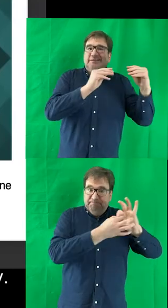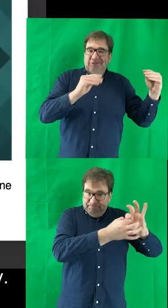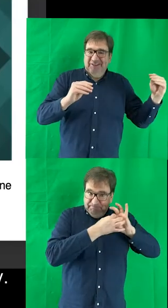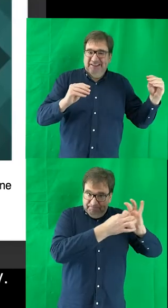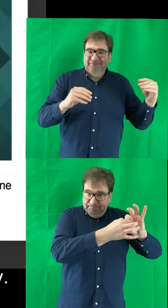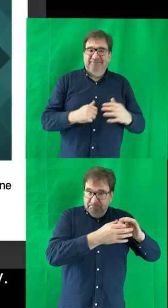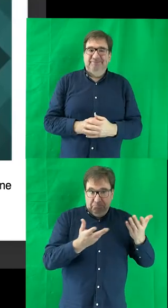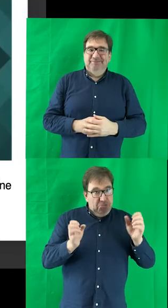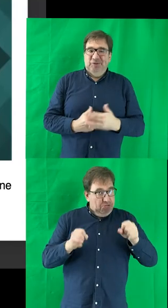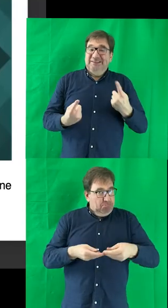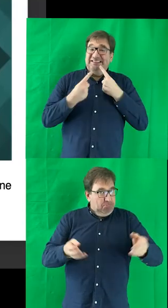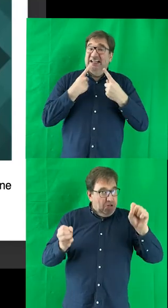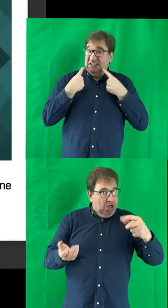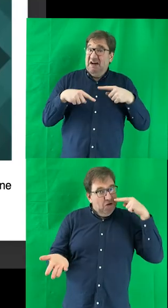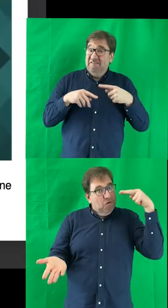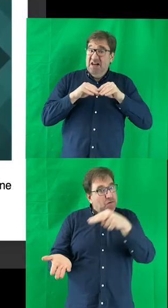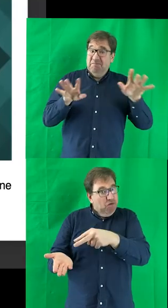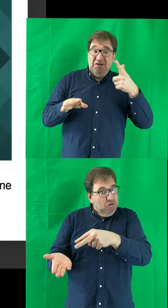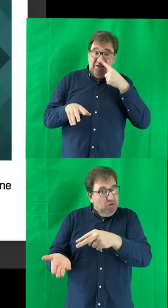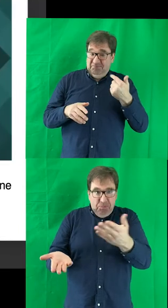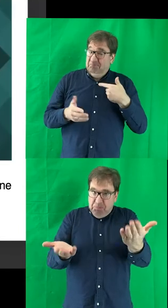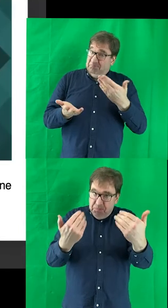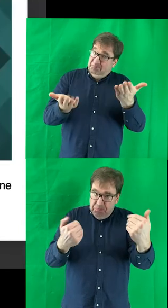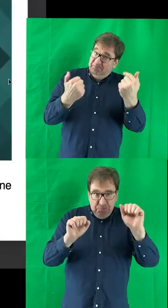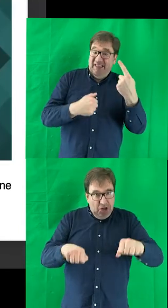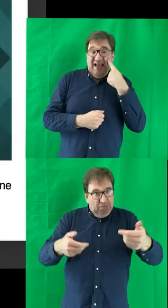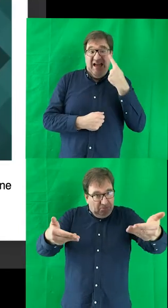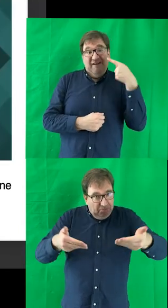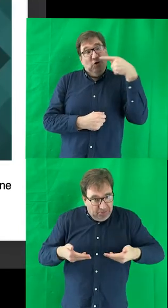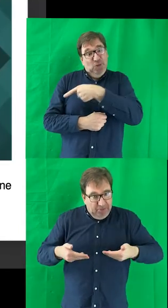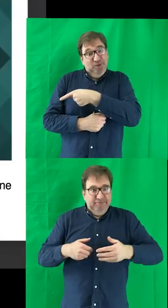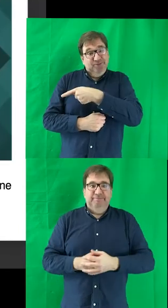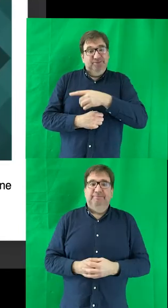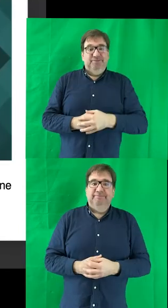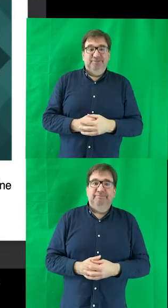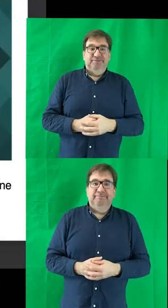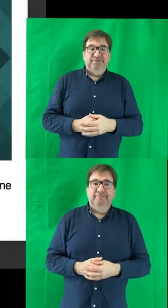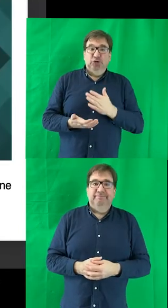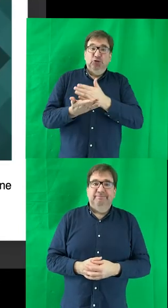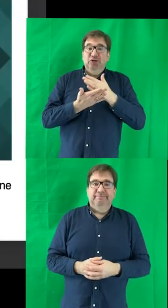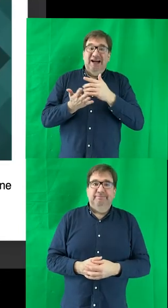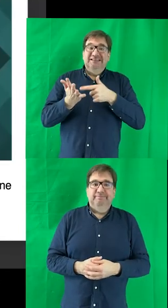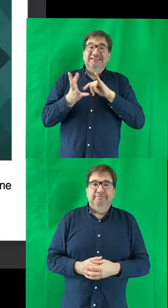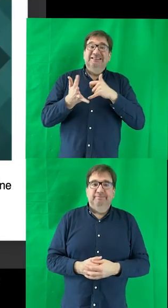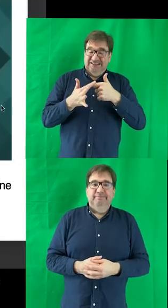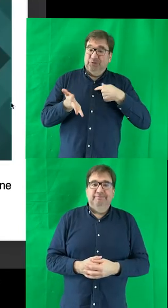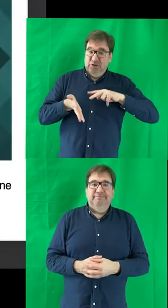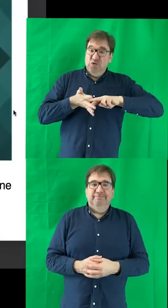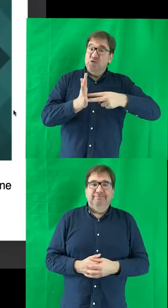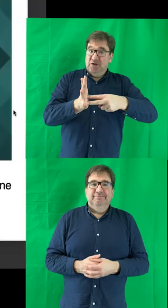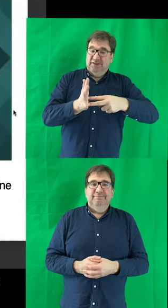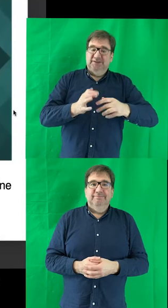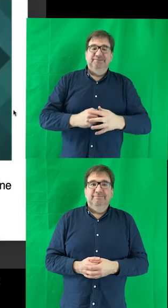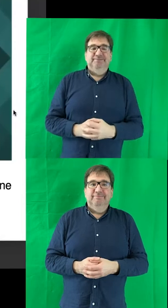of Surrey. So this data is freely available, and I invite you also to have a look at the share task that we are